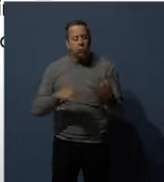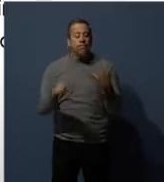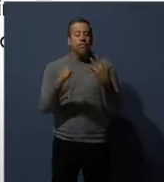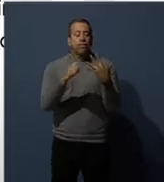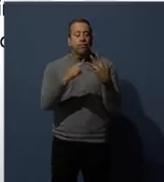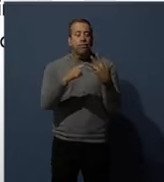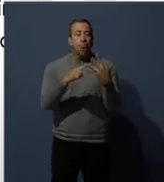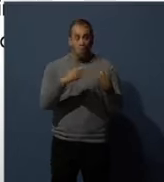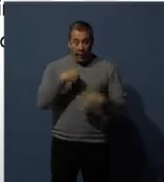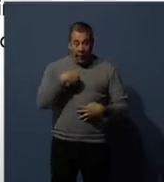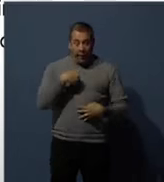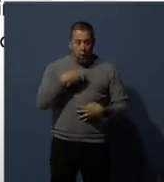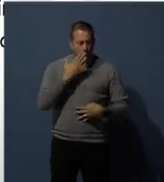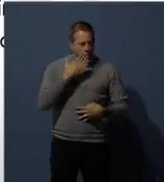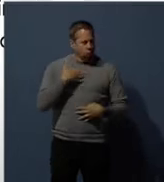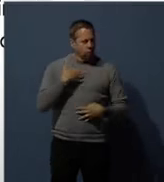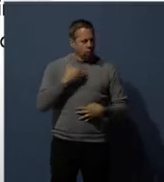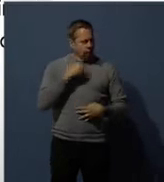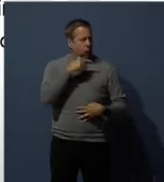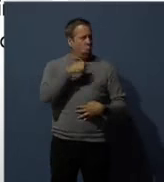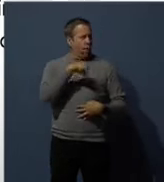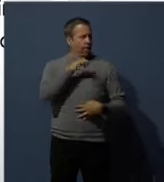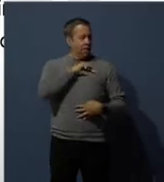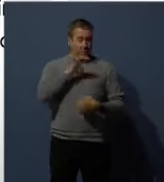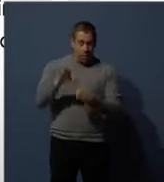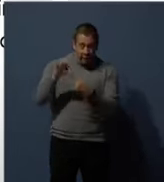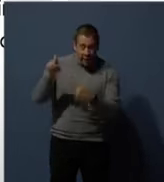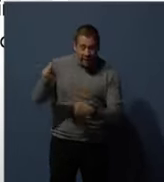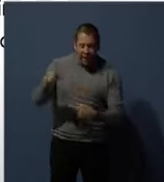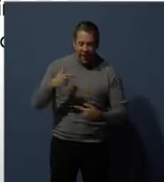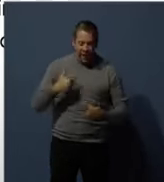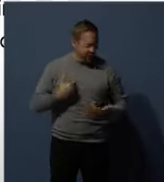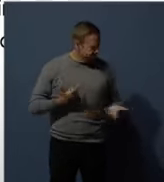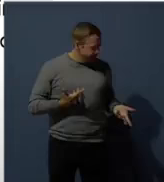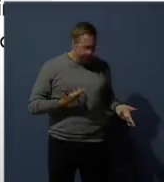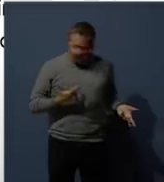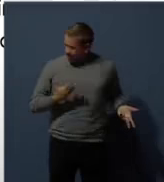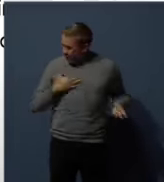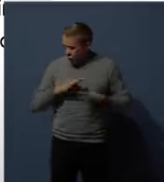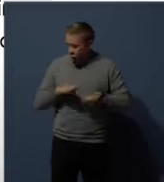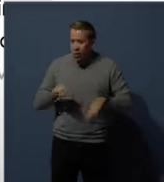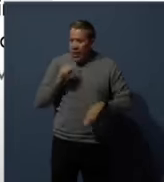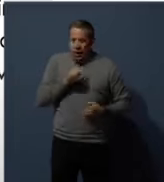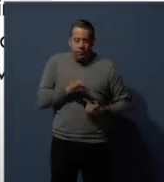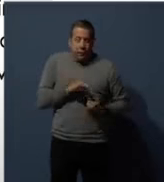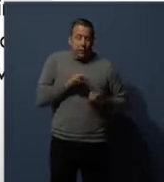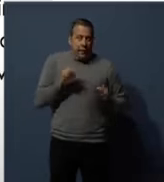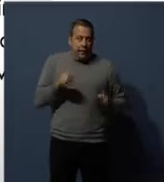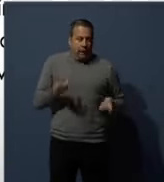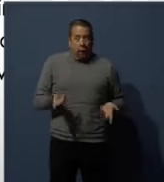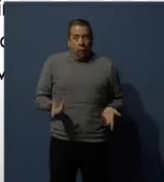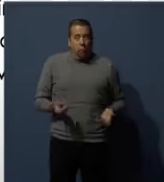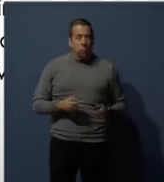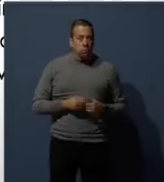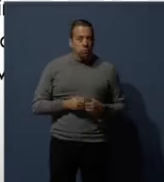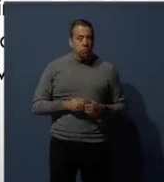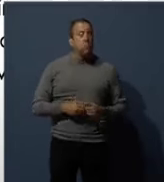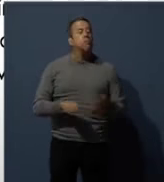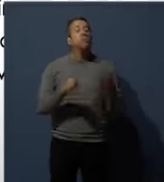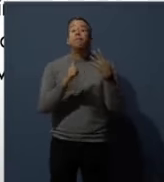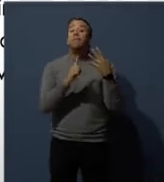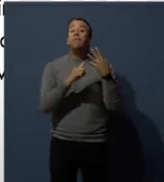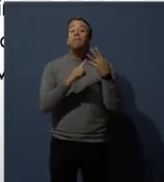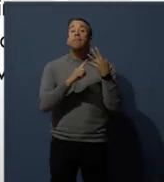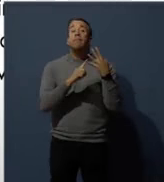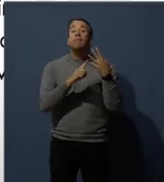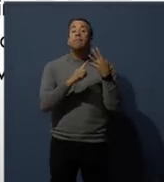don't feel they're qualified. Special needs ministry, how am I going to do that? I don't have a child with special needs, right? And then fourth is